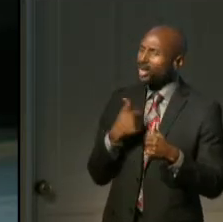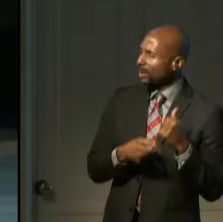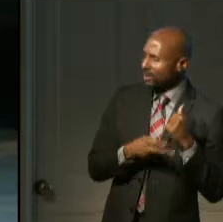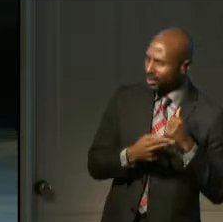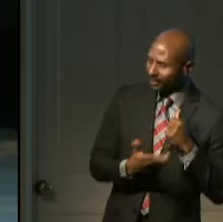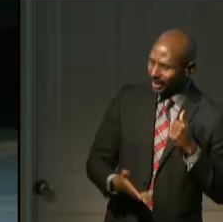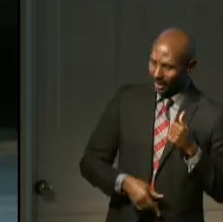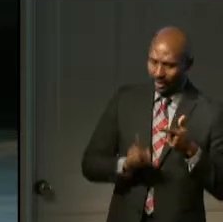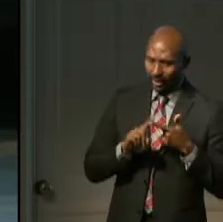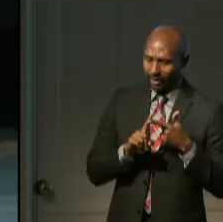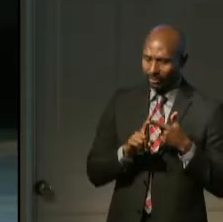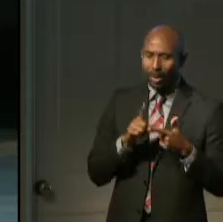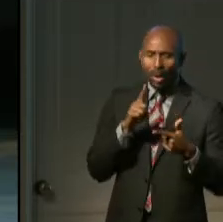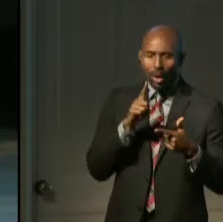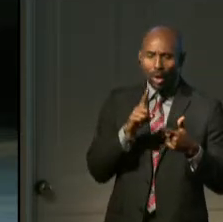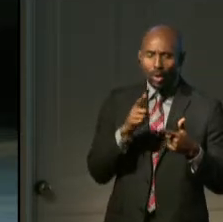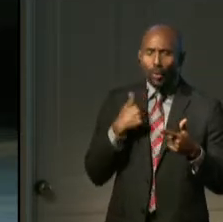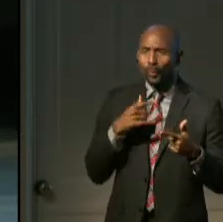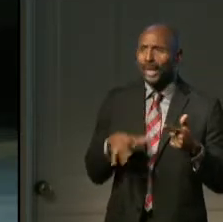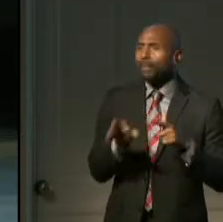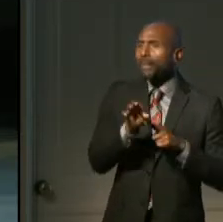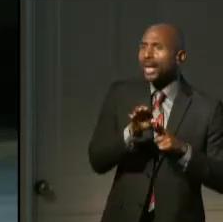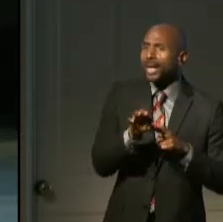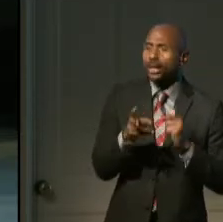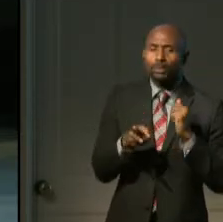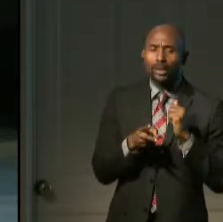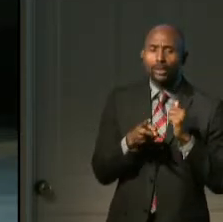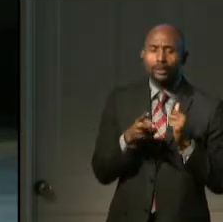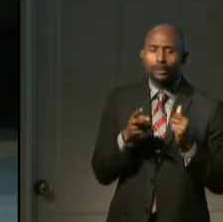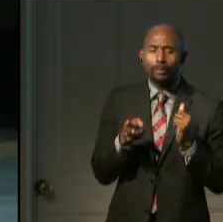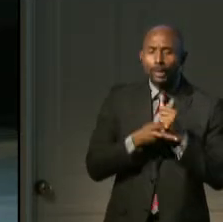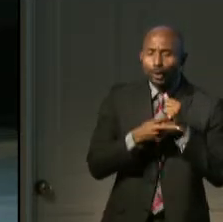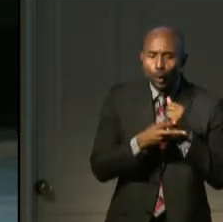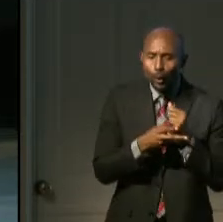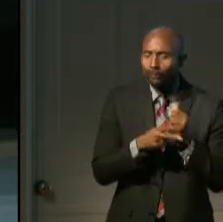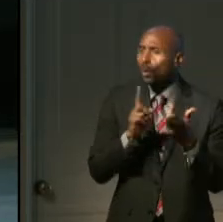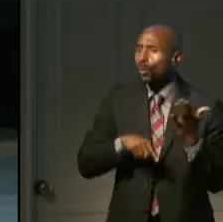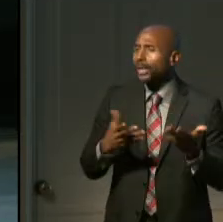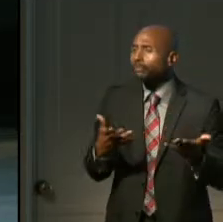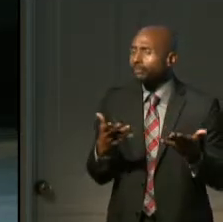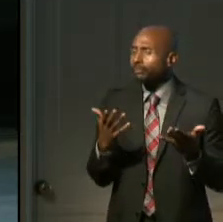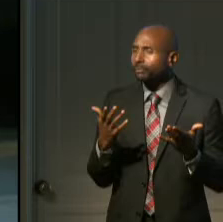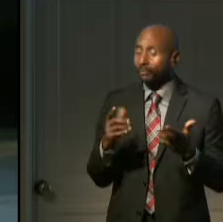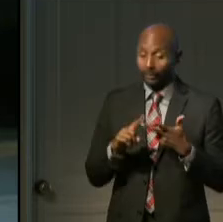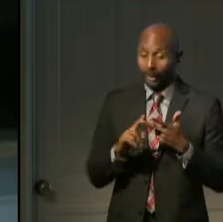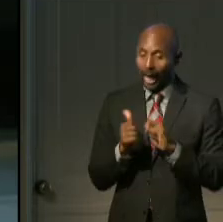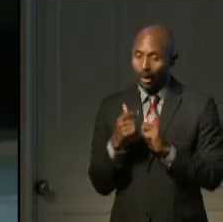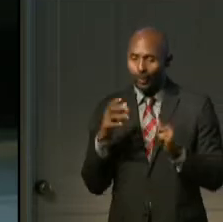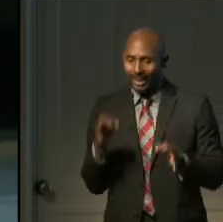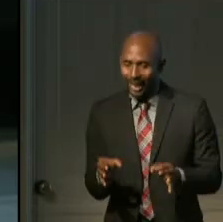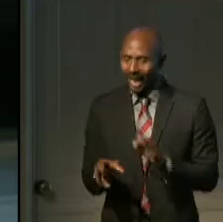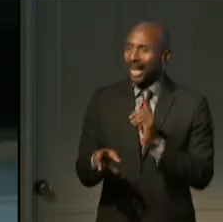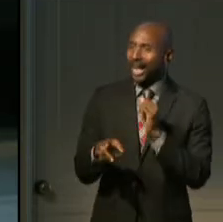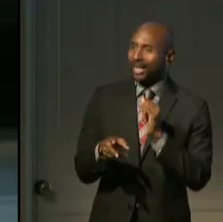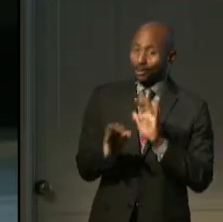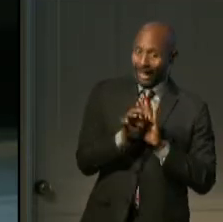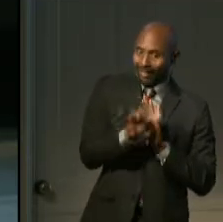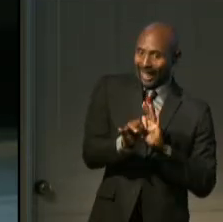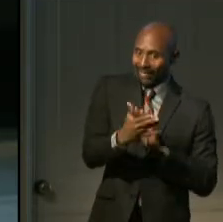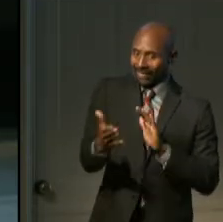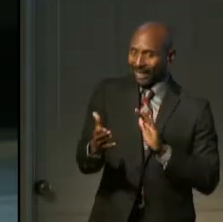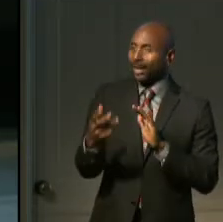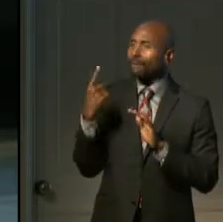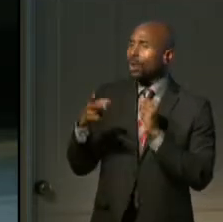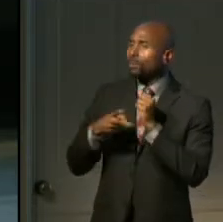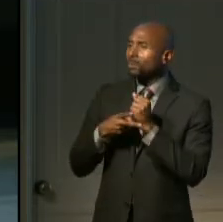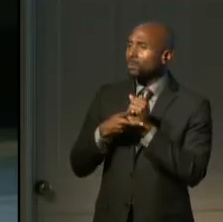do we choose to preserve? And how do we preserve them? And those are really simple but really important questions